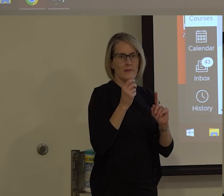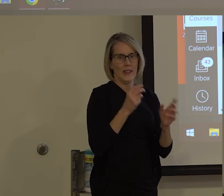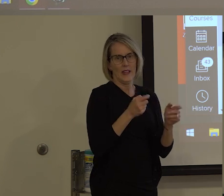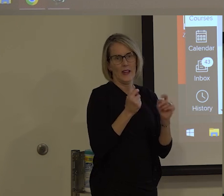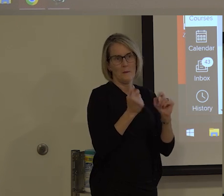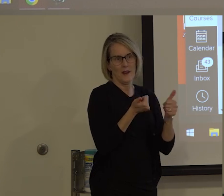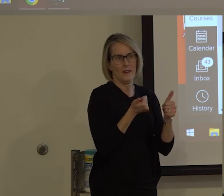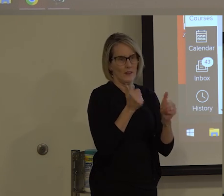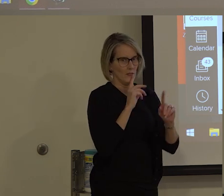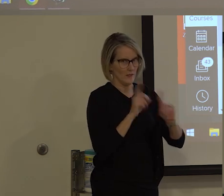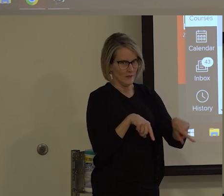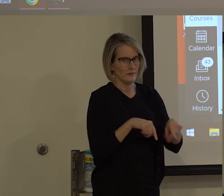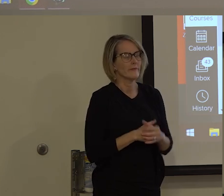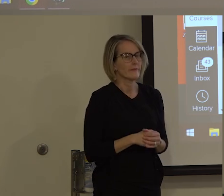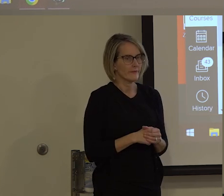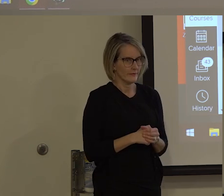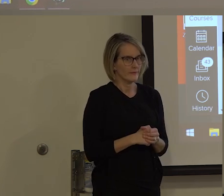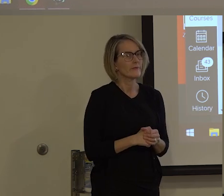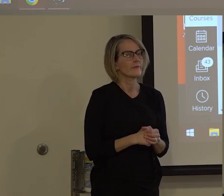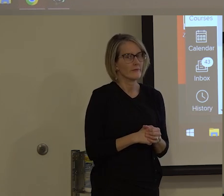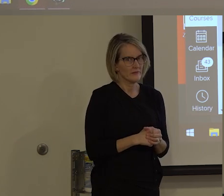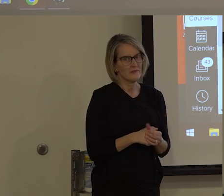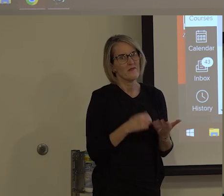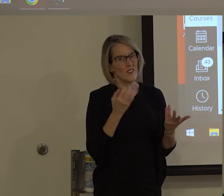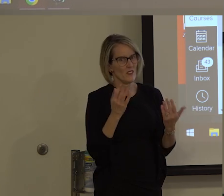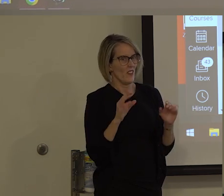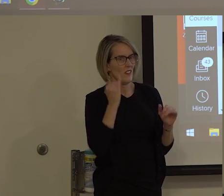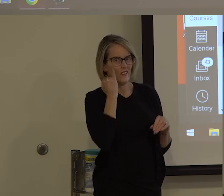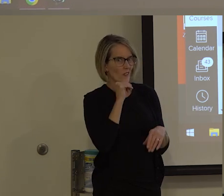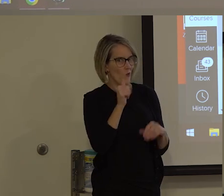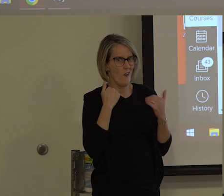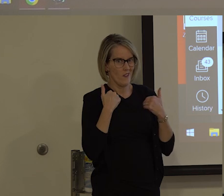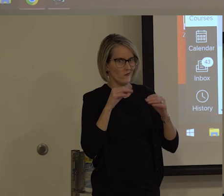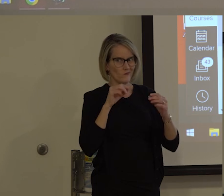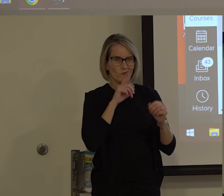asynchronous versions when they don't have the contact in class, right? So that's one